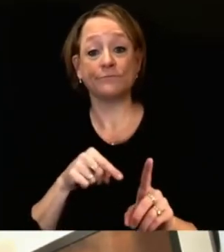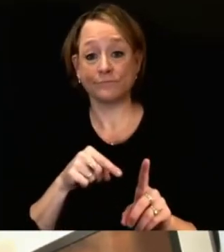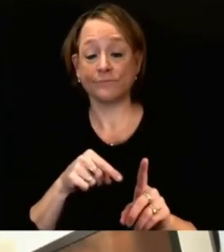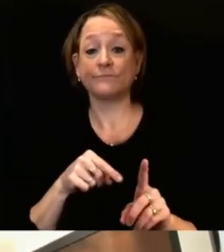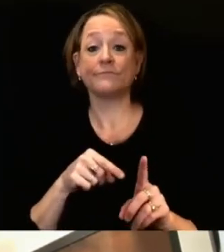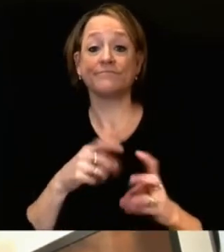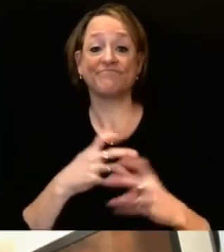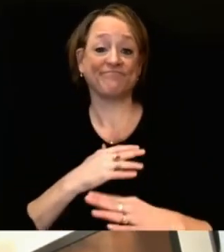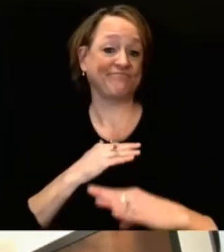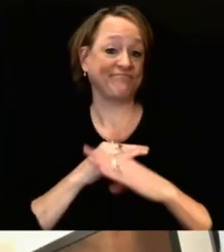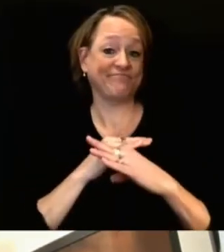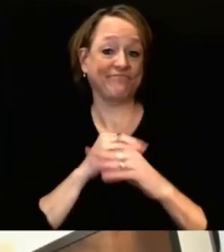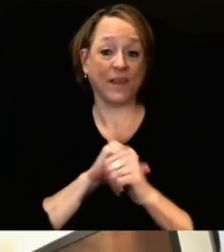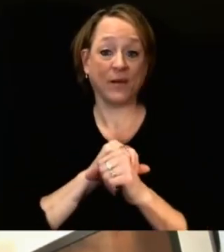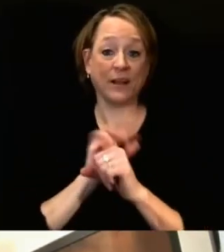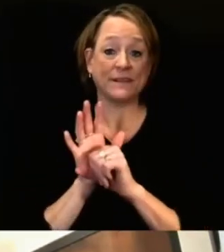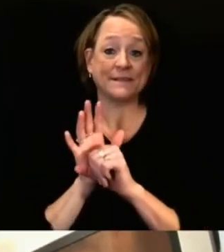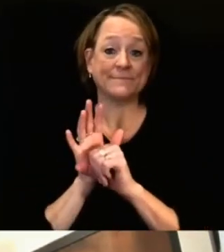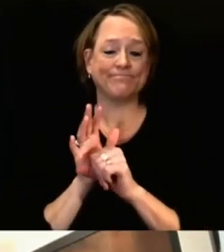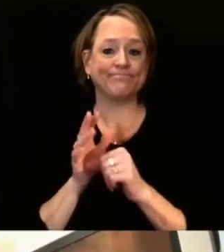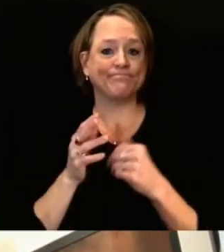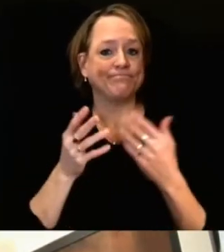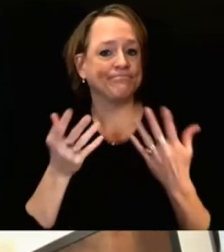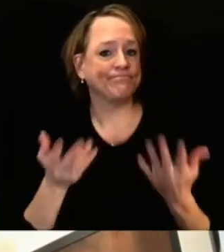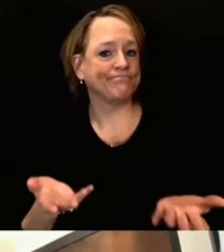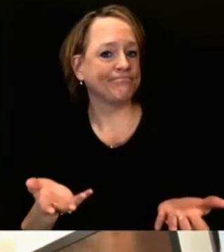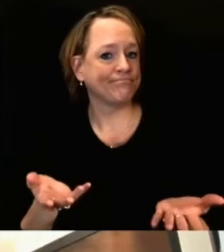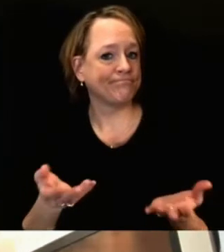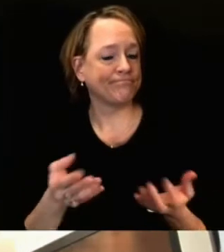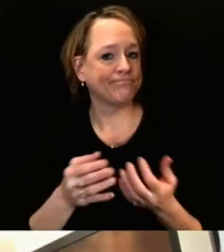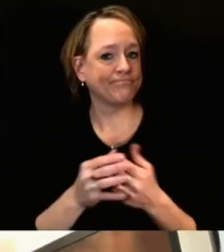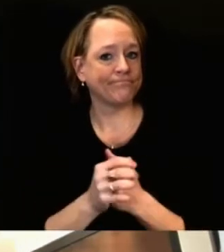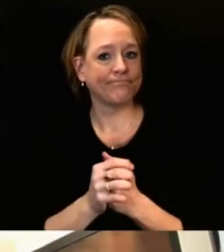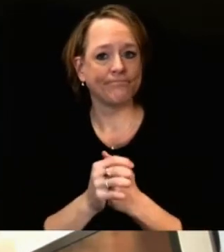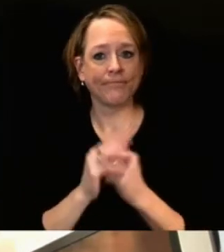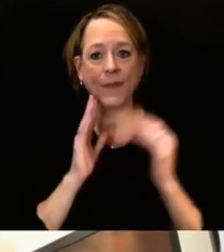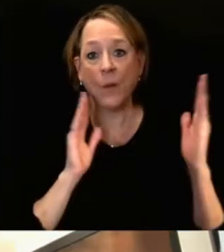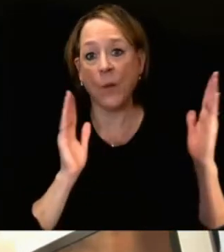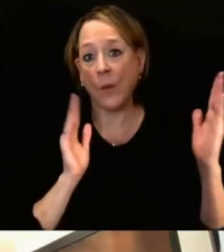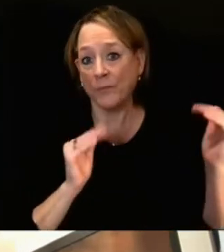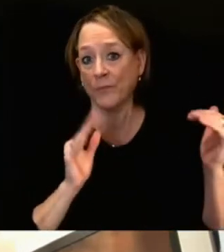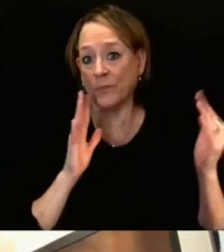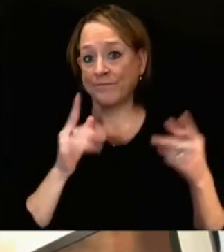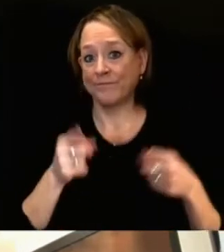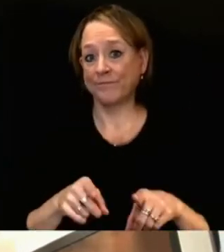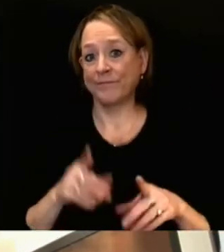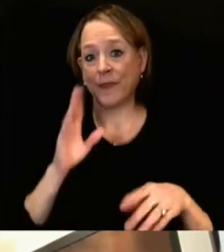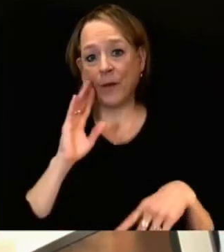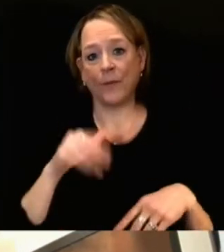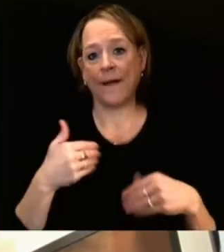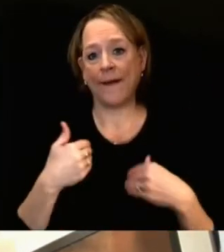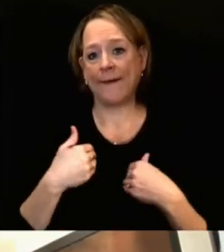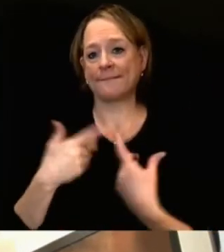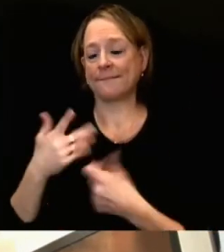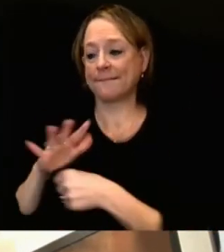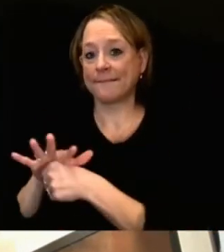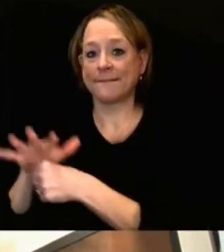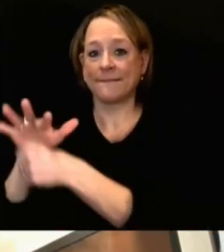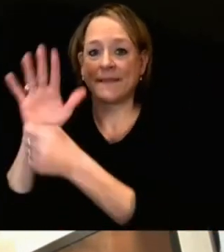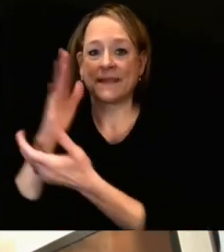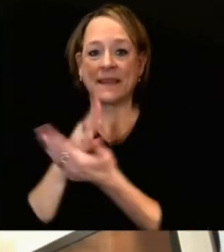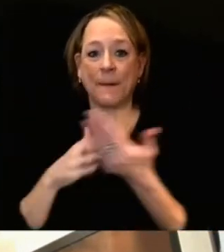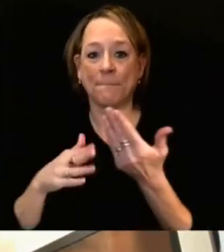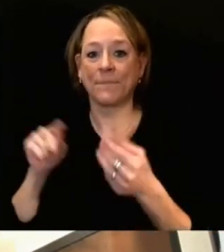ways. We're not protected. There's nothing that says that a future variant won't have the ability to evade our